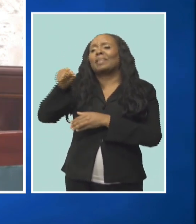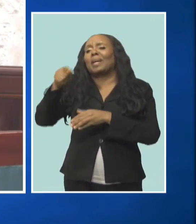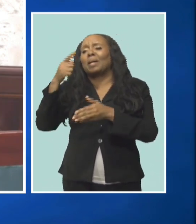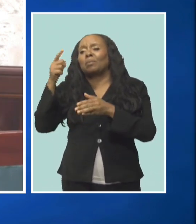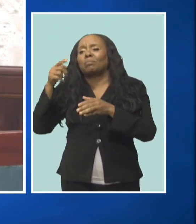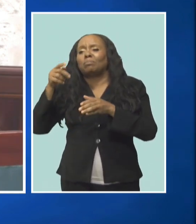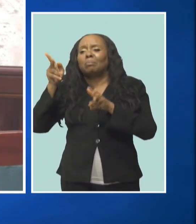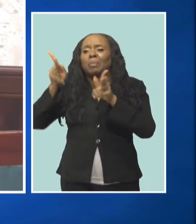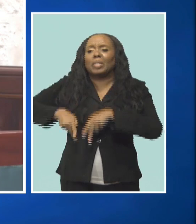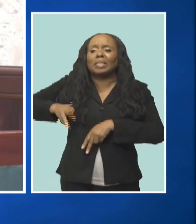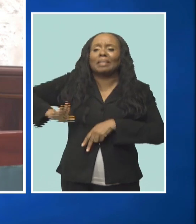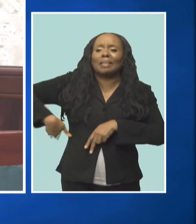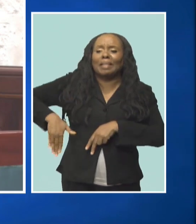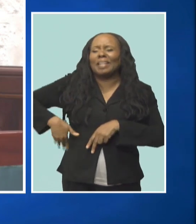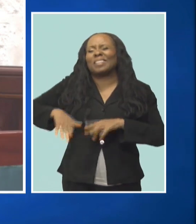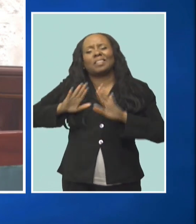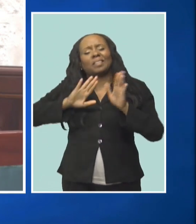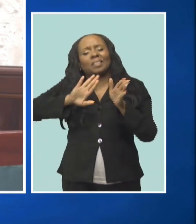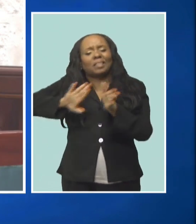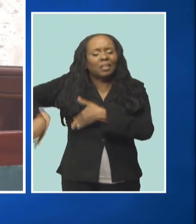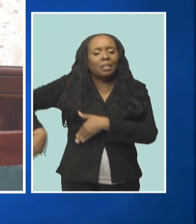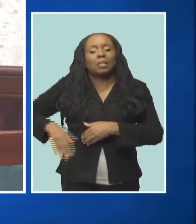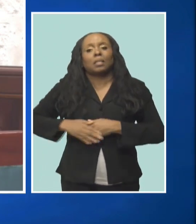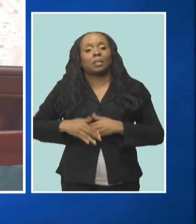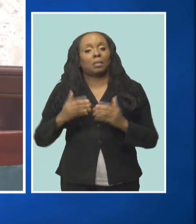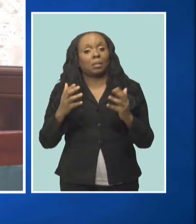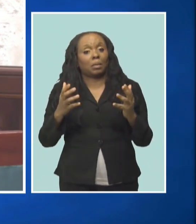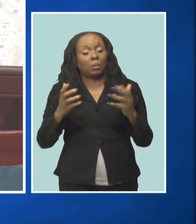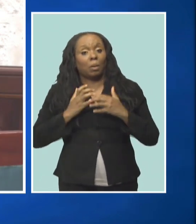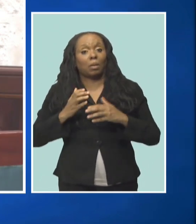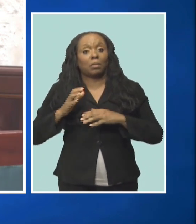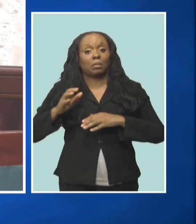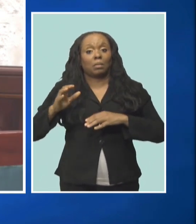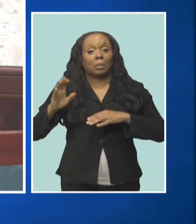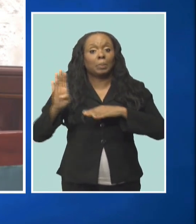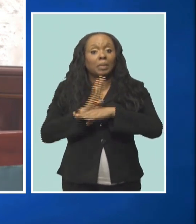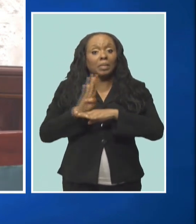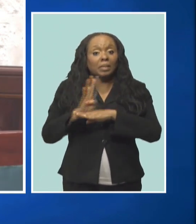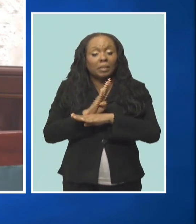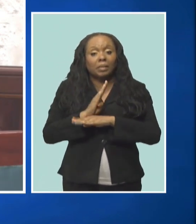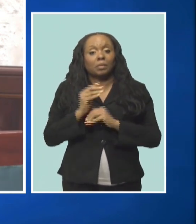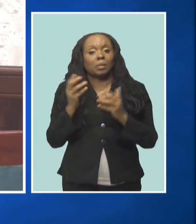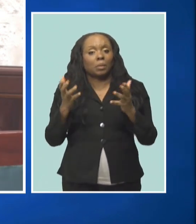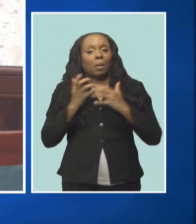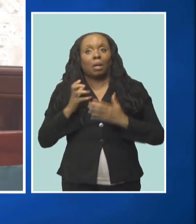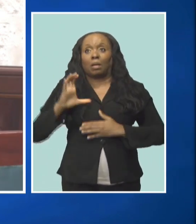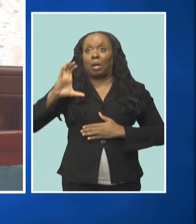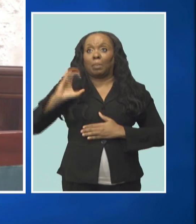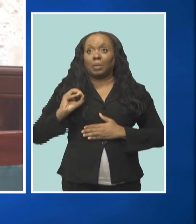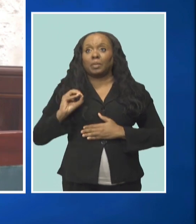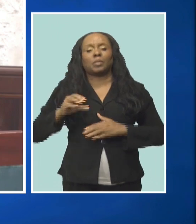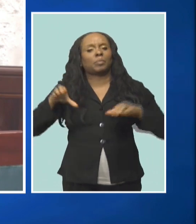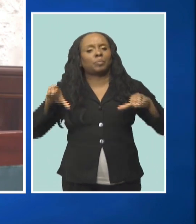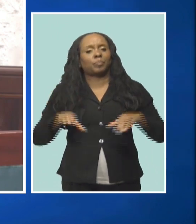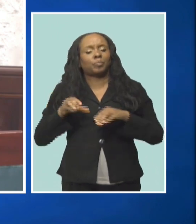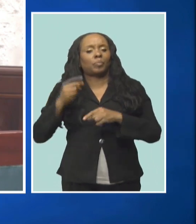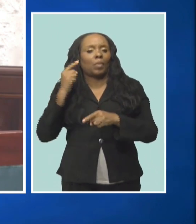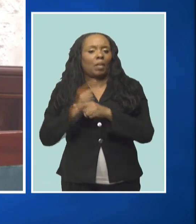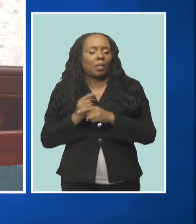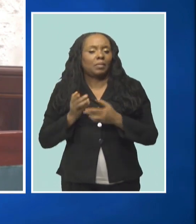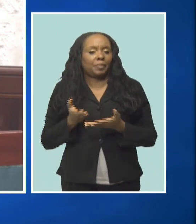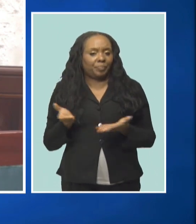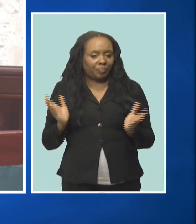these arrangements in order to make sure that we encourage companies and individuals to do the right thing up